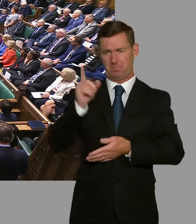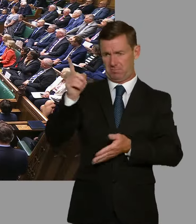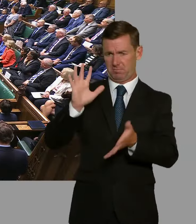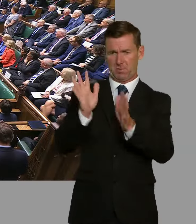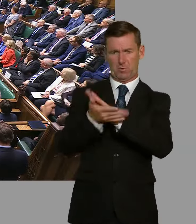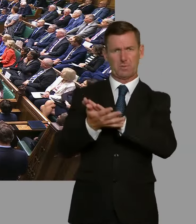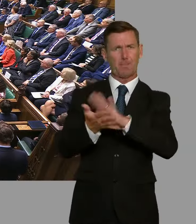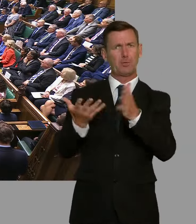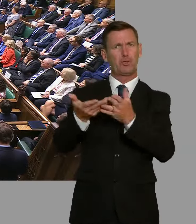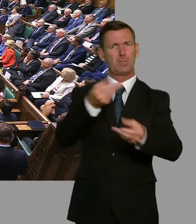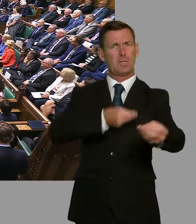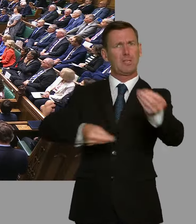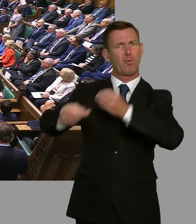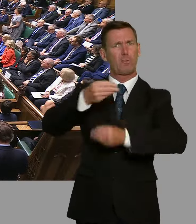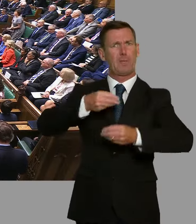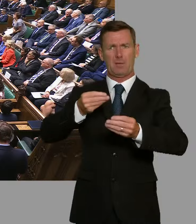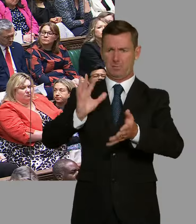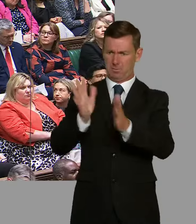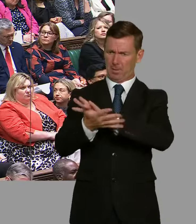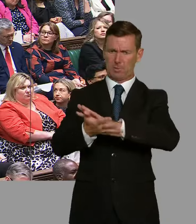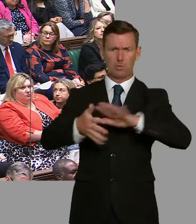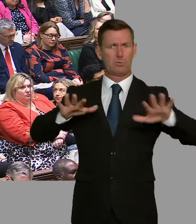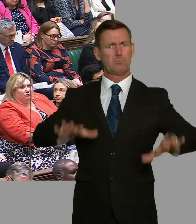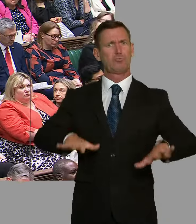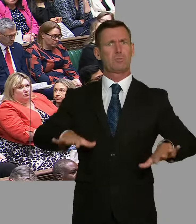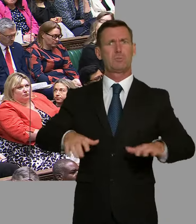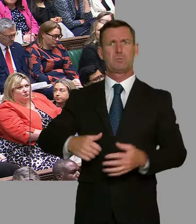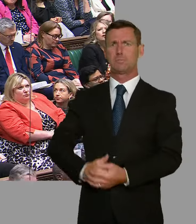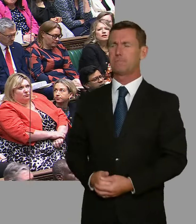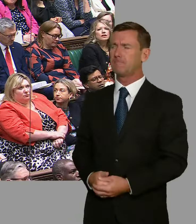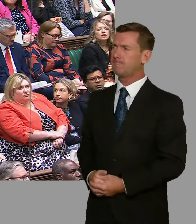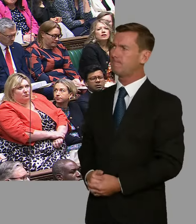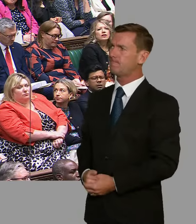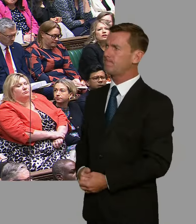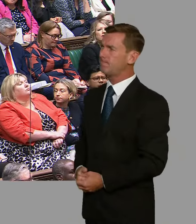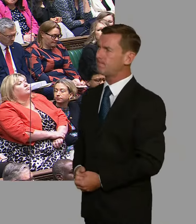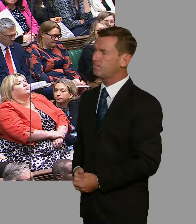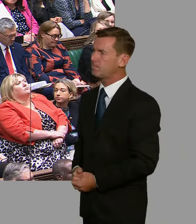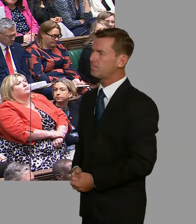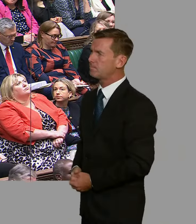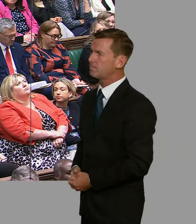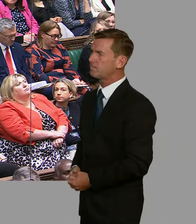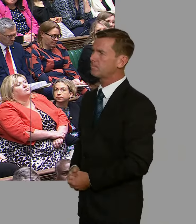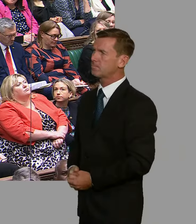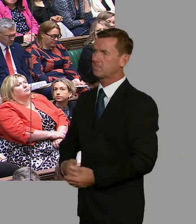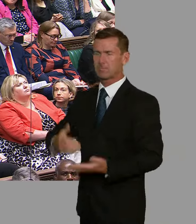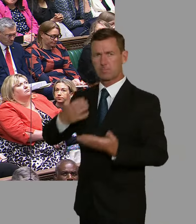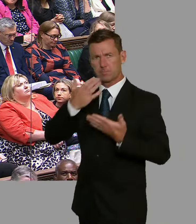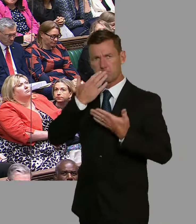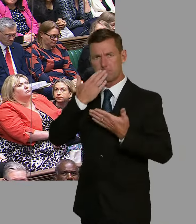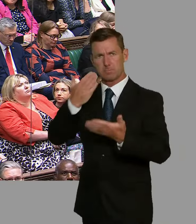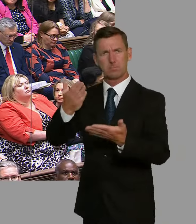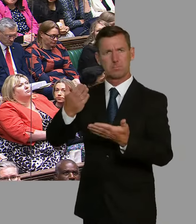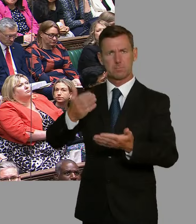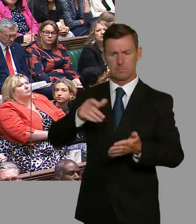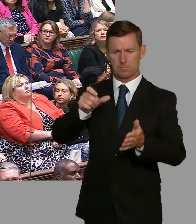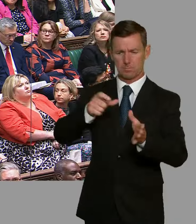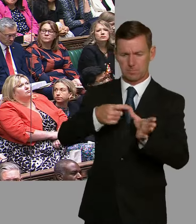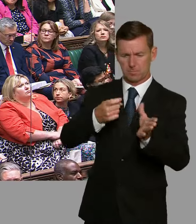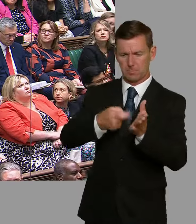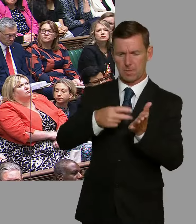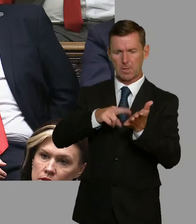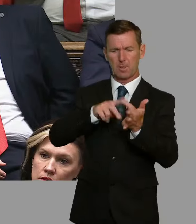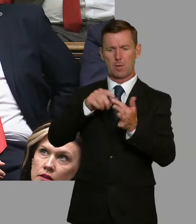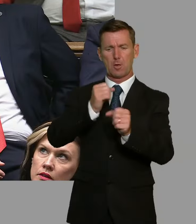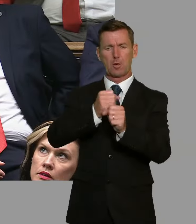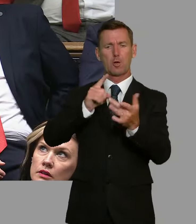much, Mr. Speaker. Carnegie UK was established by Dunfermline-born philanthropist Andrew Carnegie, and they found that people under